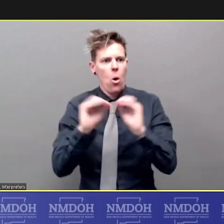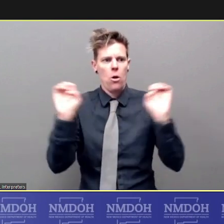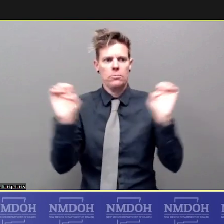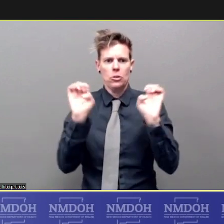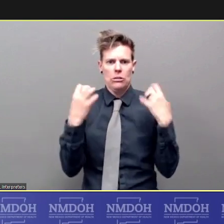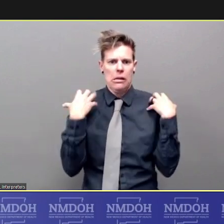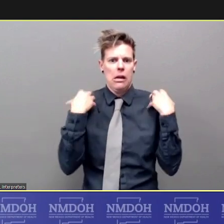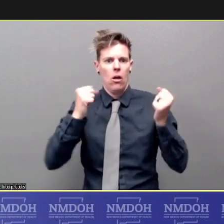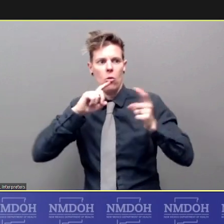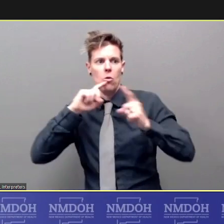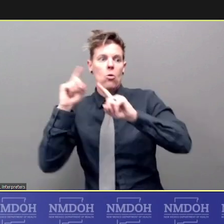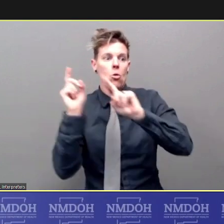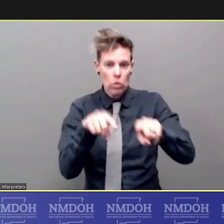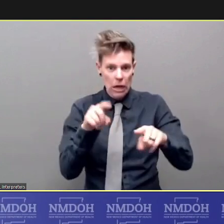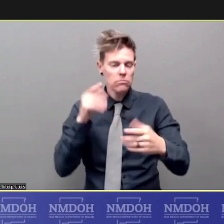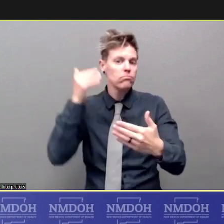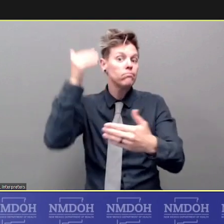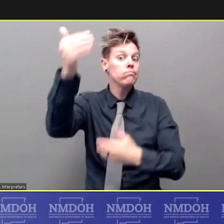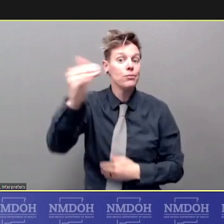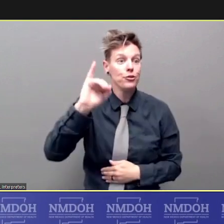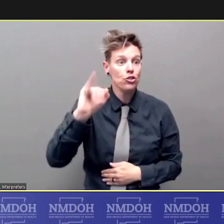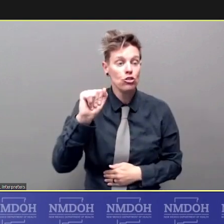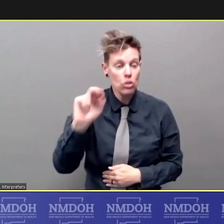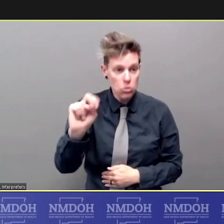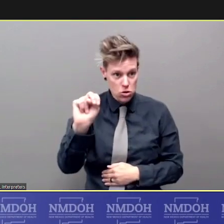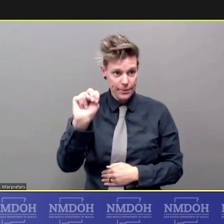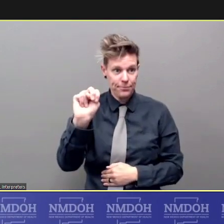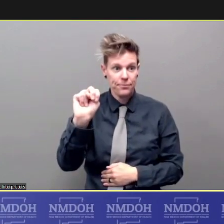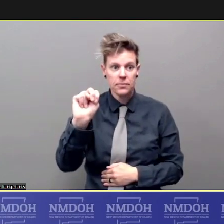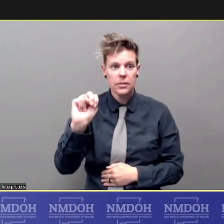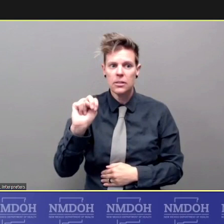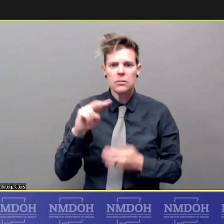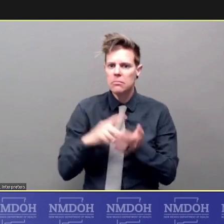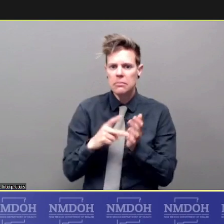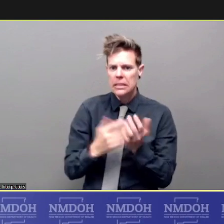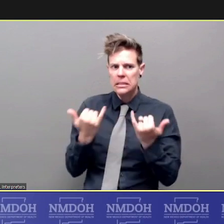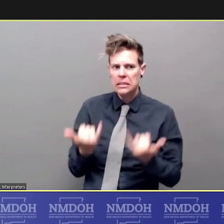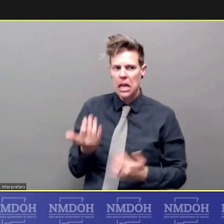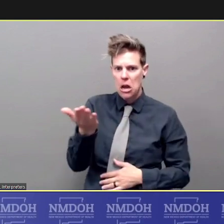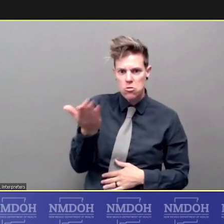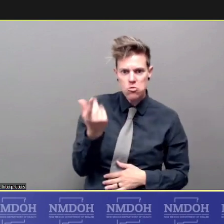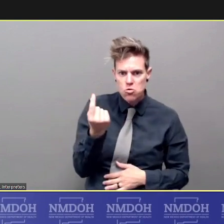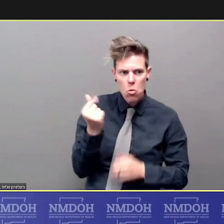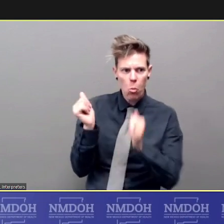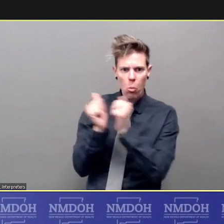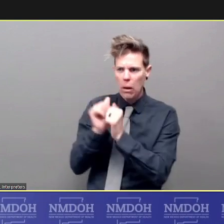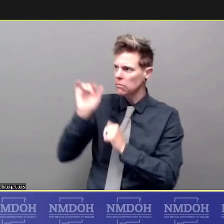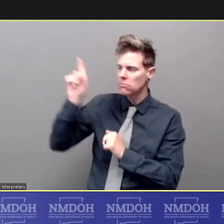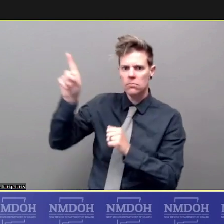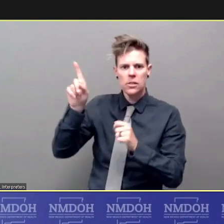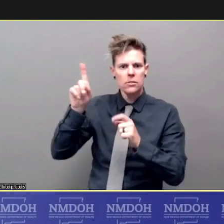in preparation for COVID as you move into this fall and winter surge? Those are the 2 questions. Thank you.